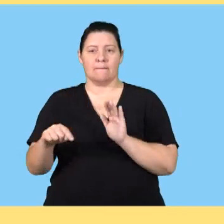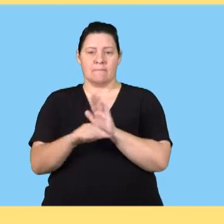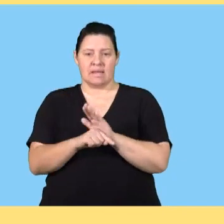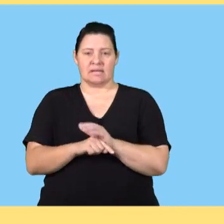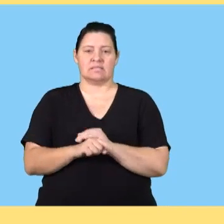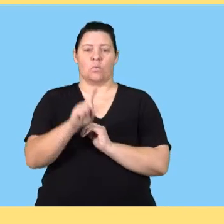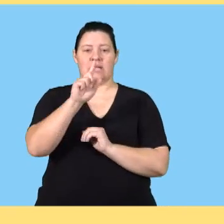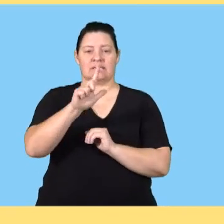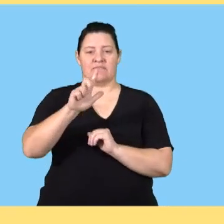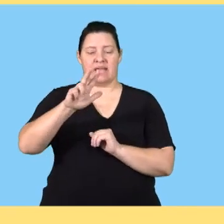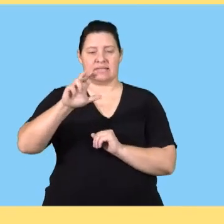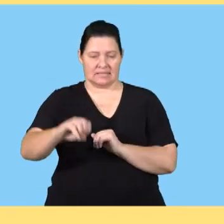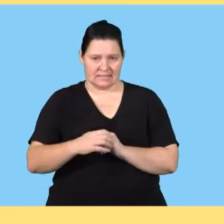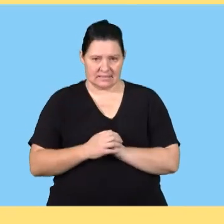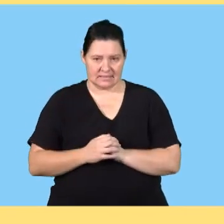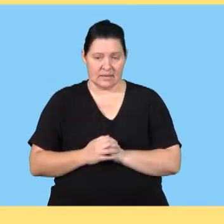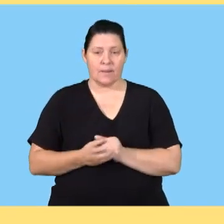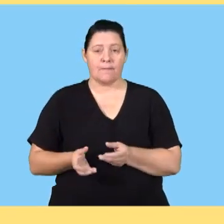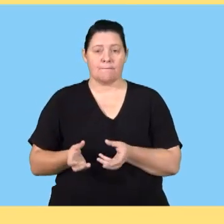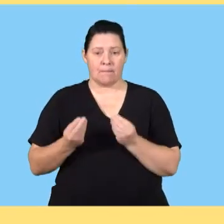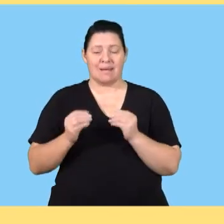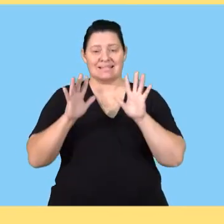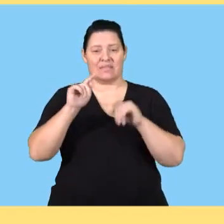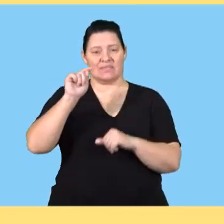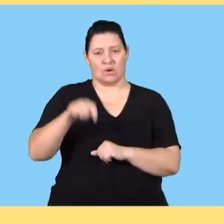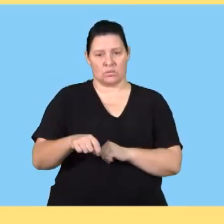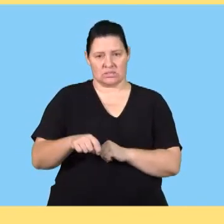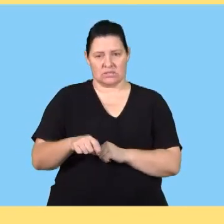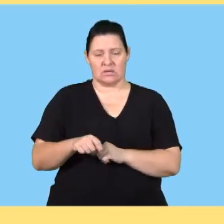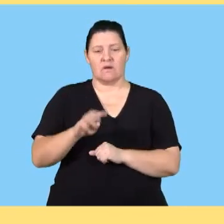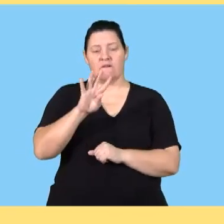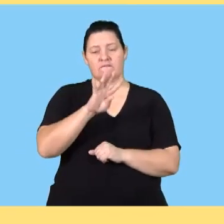minus 1,780. You should get